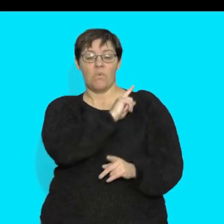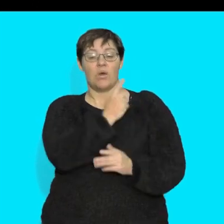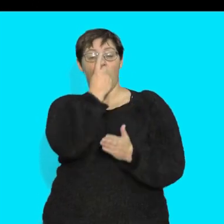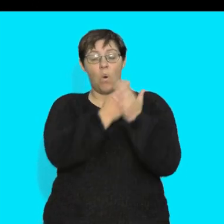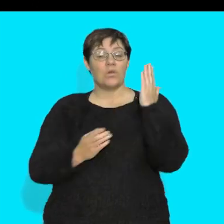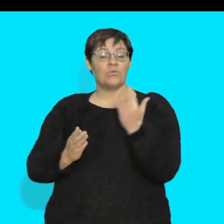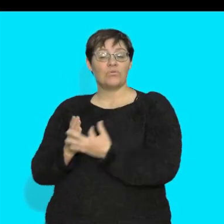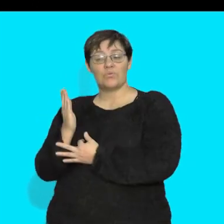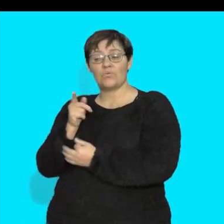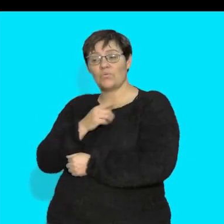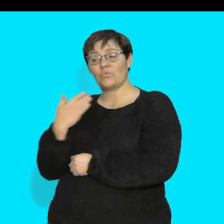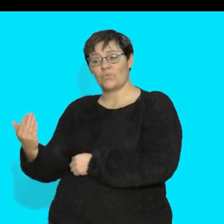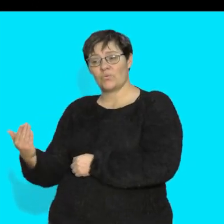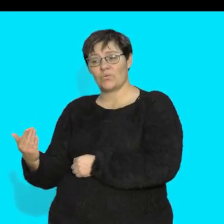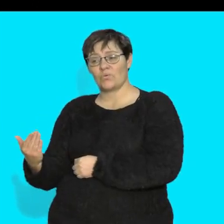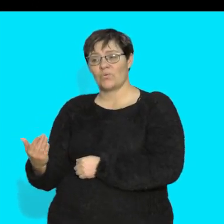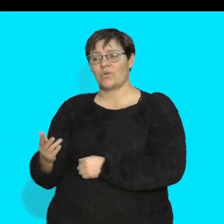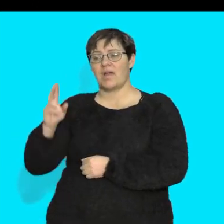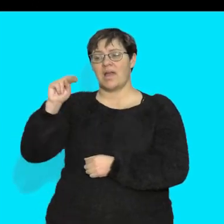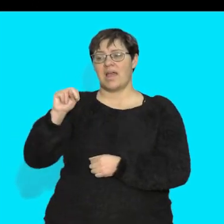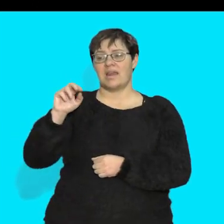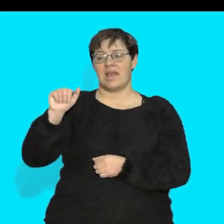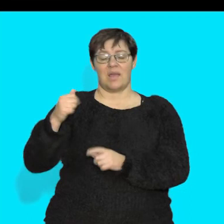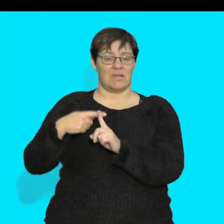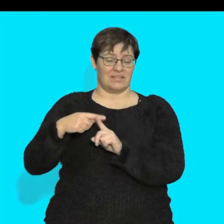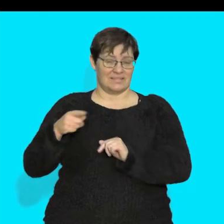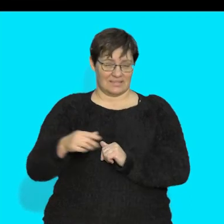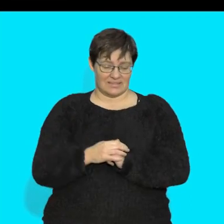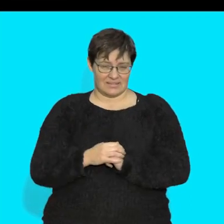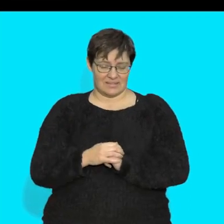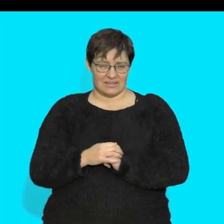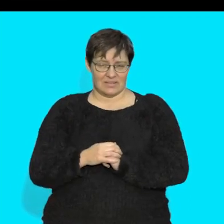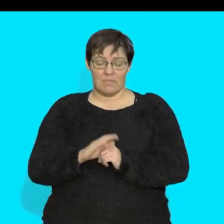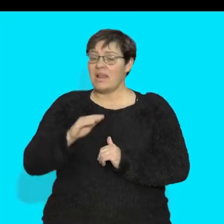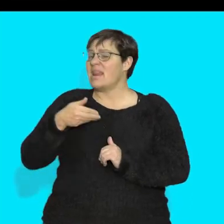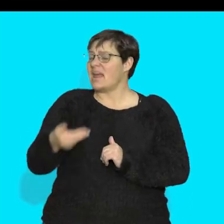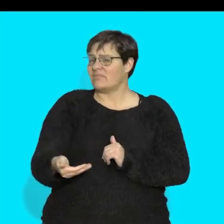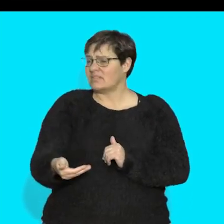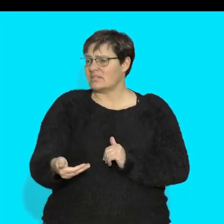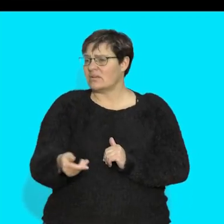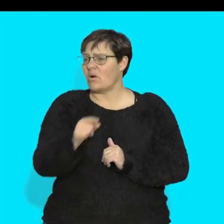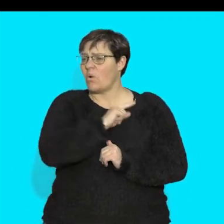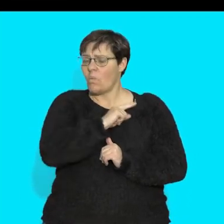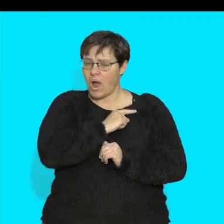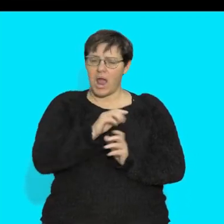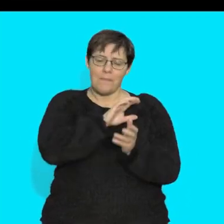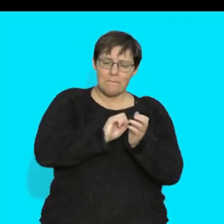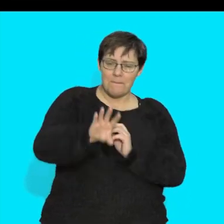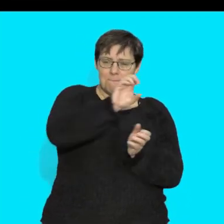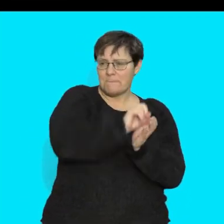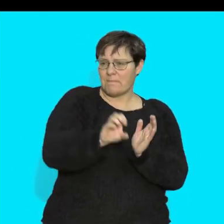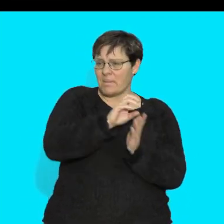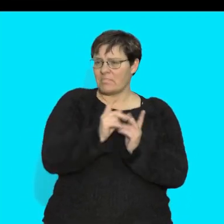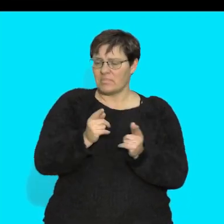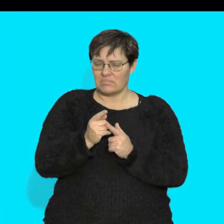through onto this side is sodium ions. What's left over, because this is all pumping, is